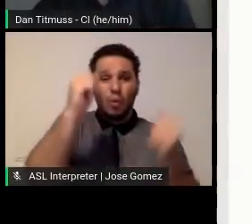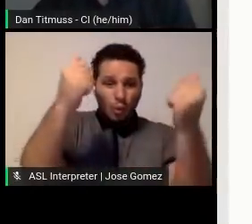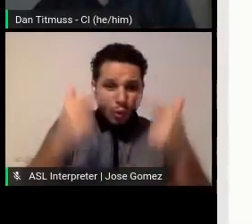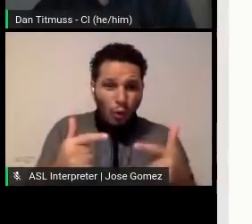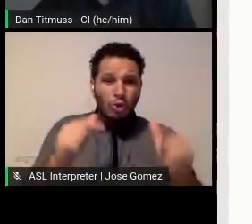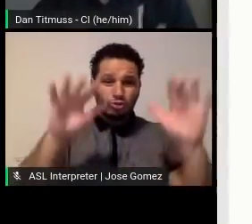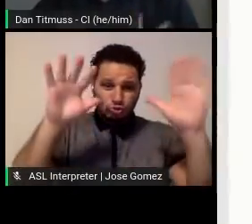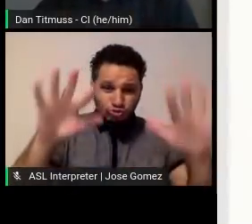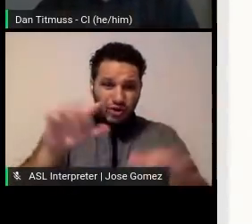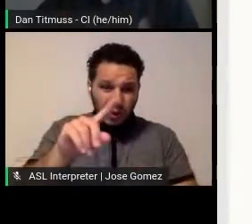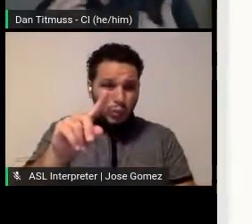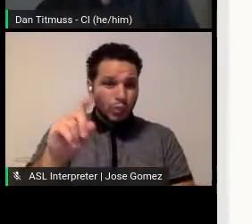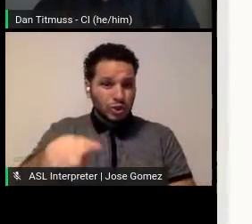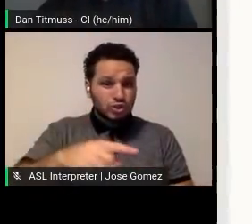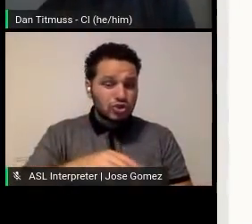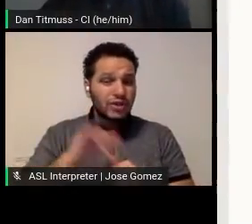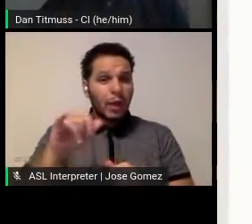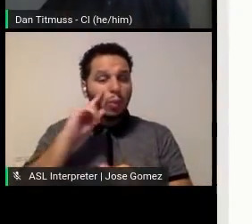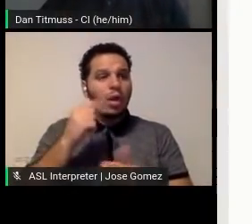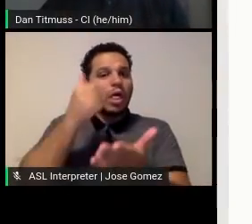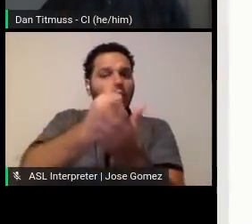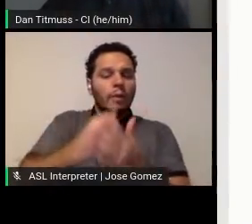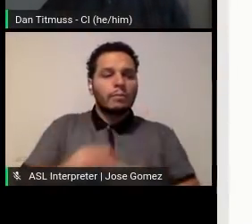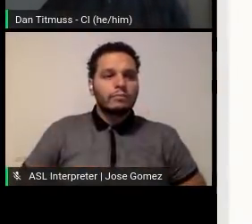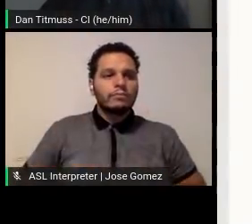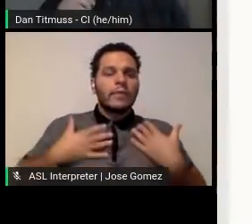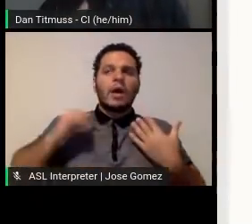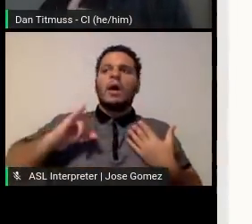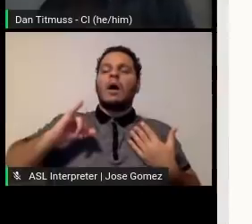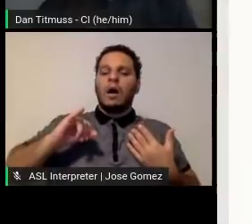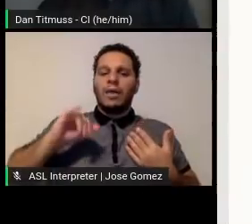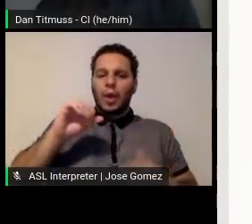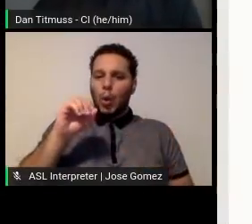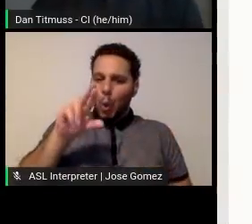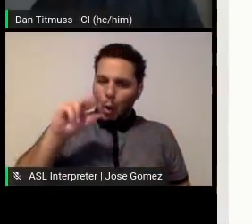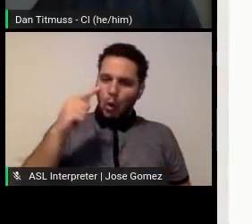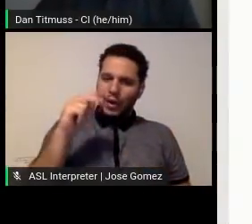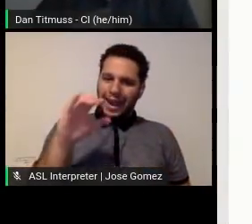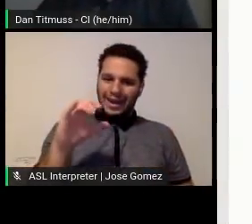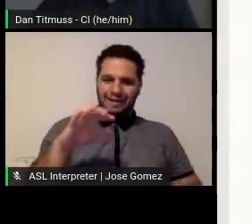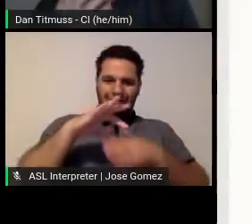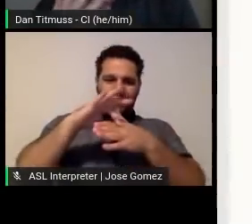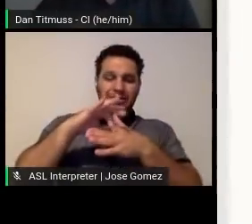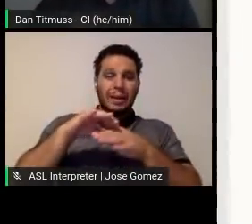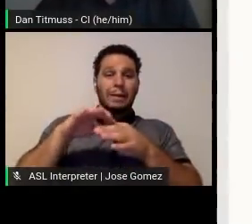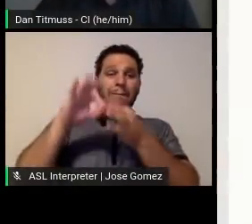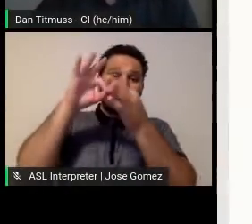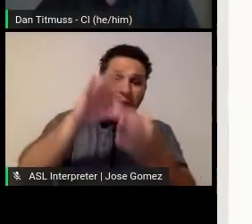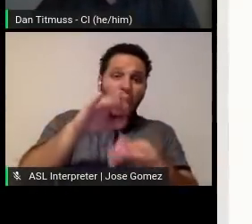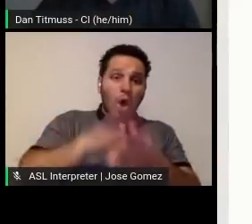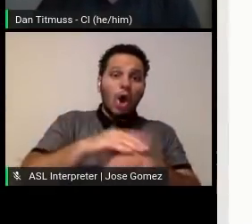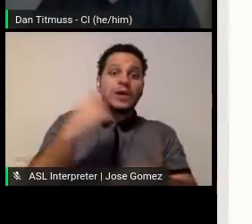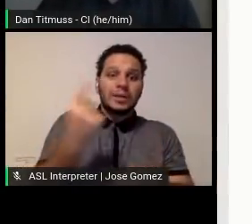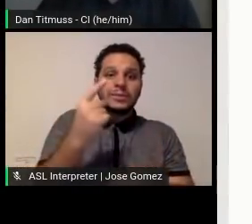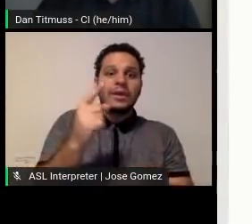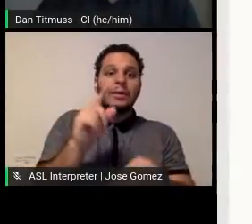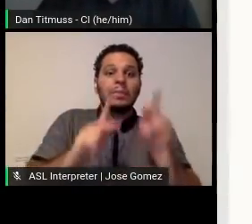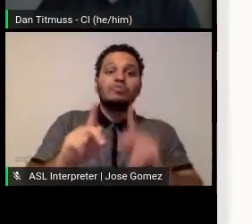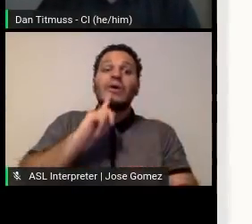great questions that can inspire a piece of organic content based on something that people are actually searching